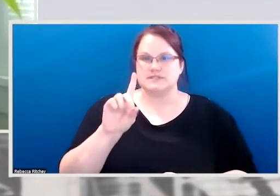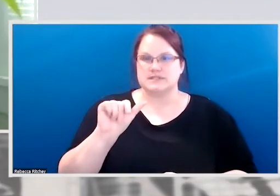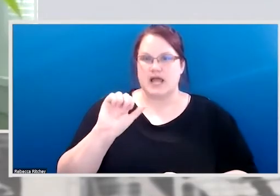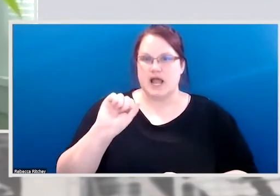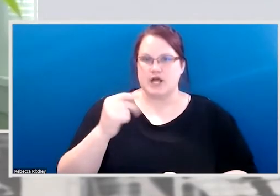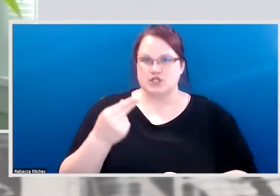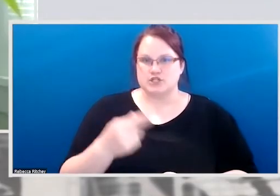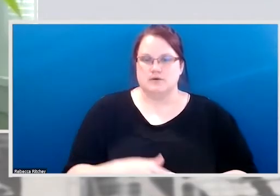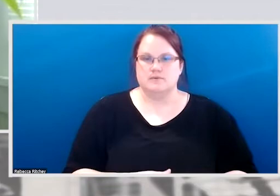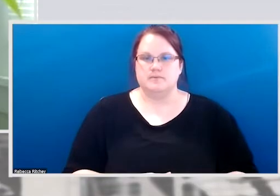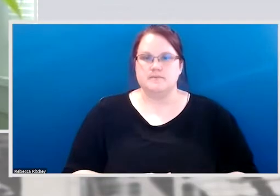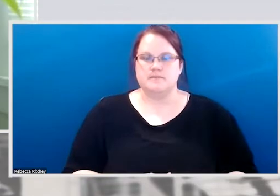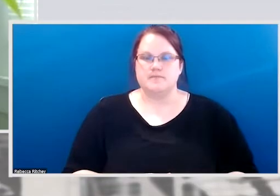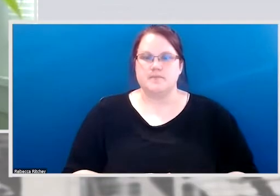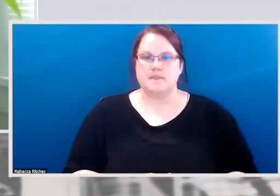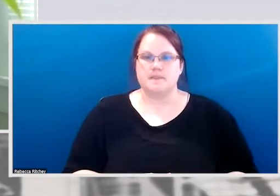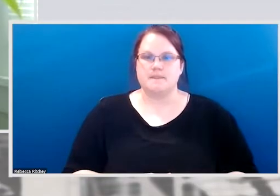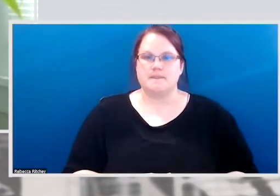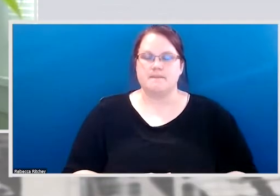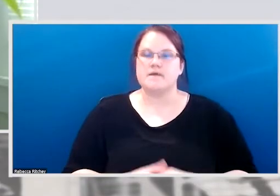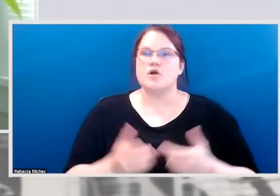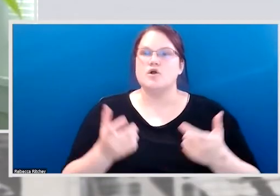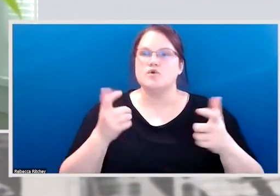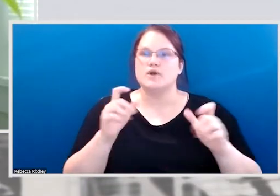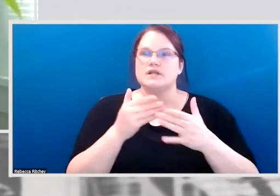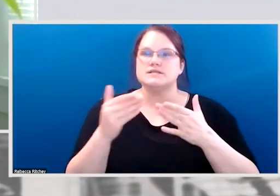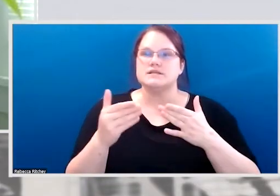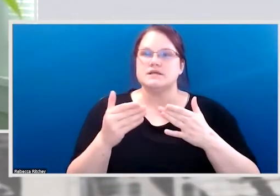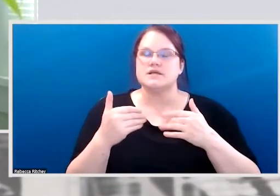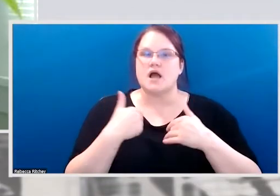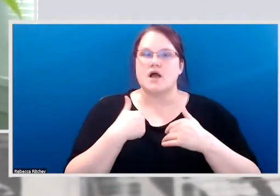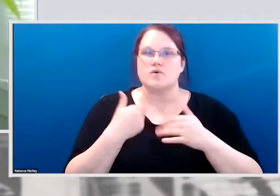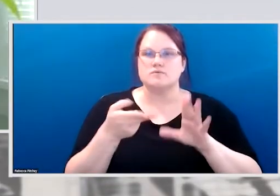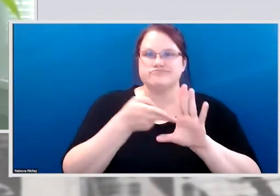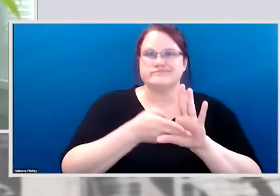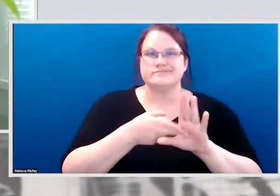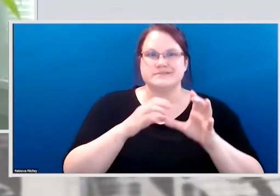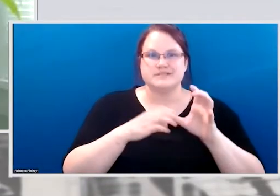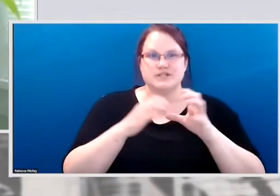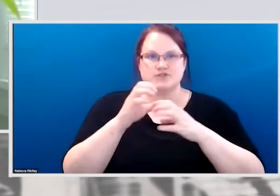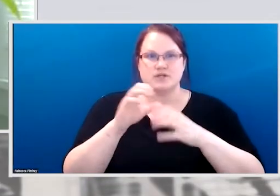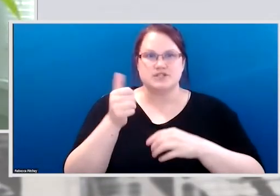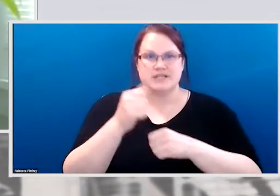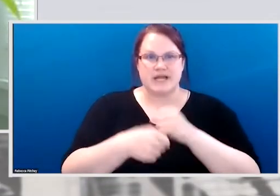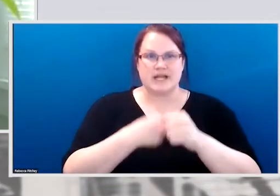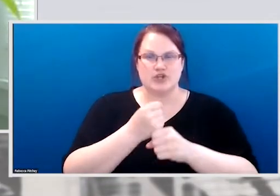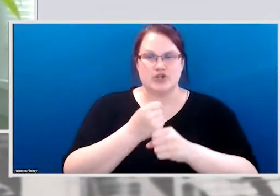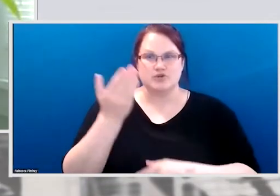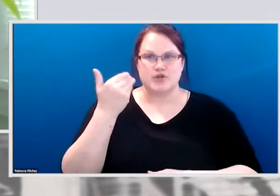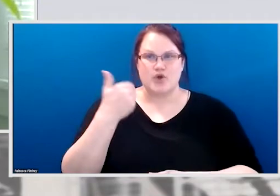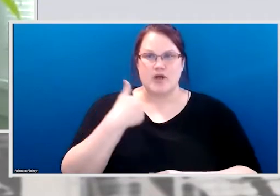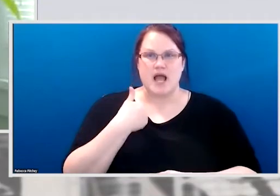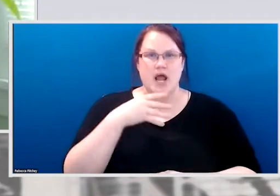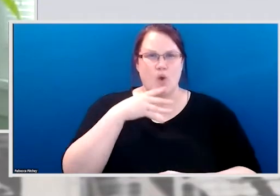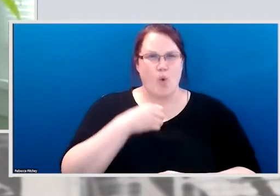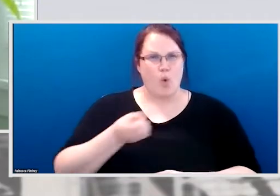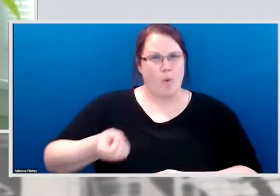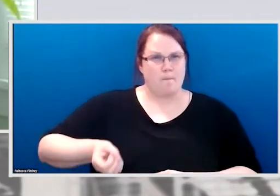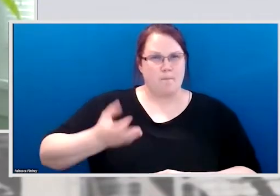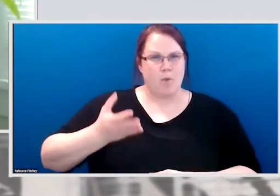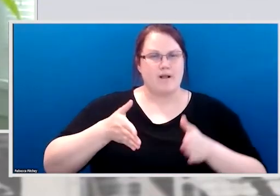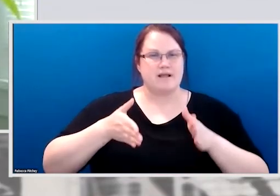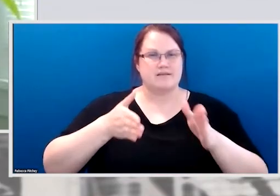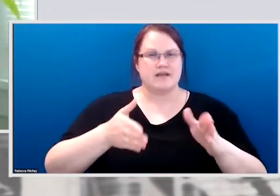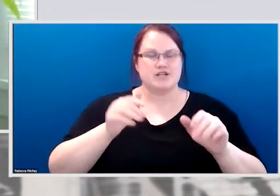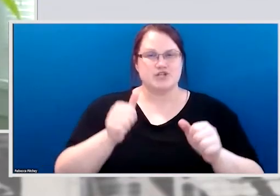Yeah, one of my greatest regrets in life, I was in Construction Junction maybe 10 years ago, and they had old bowling lanes that could have